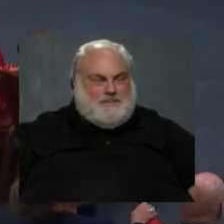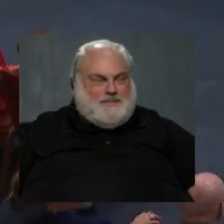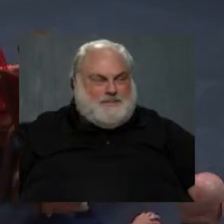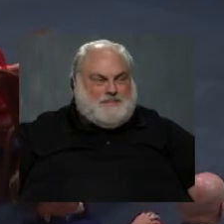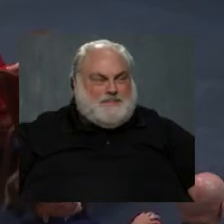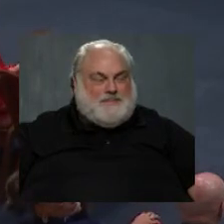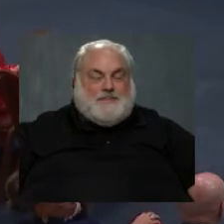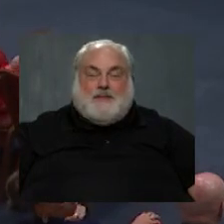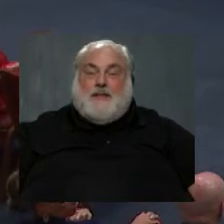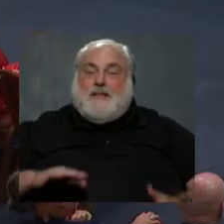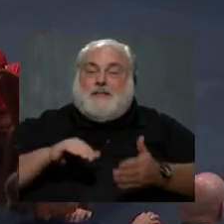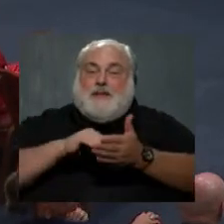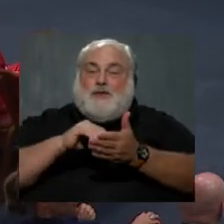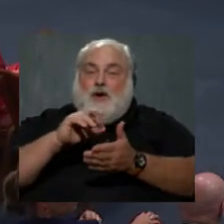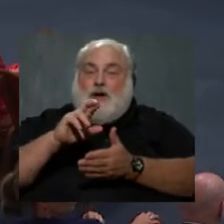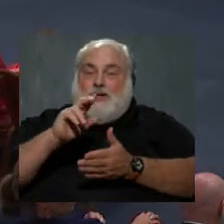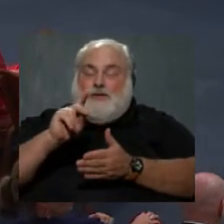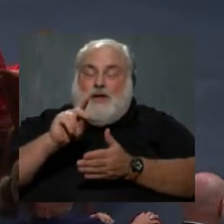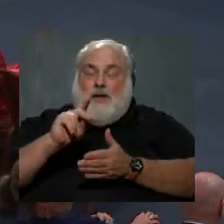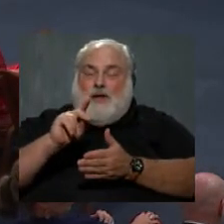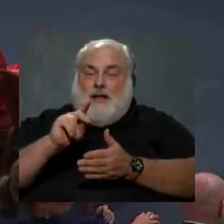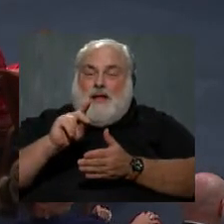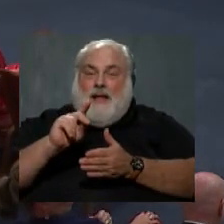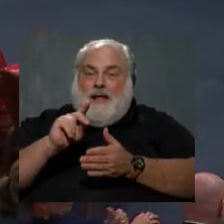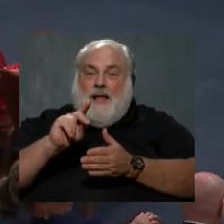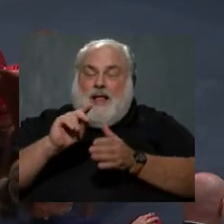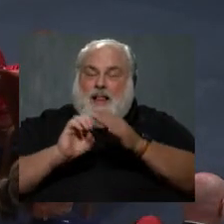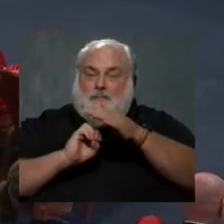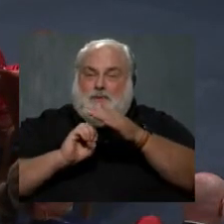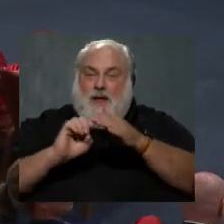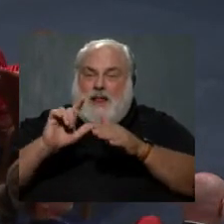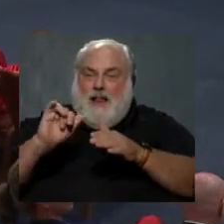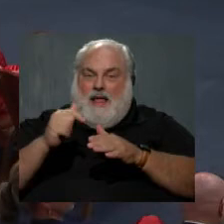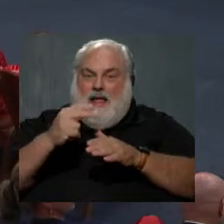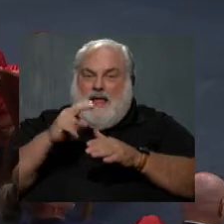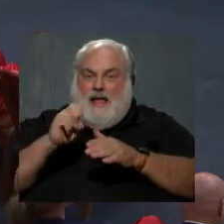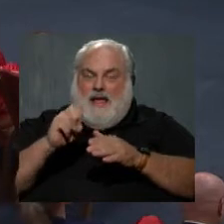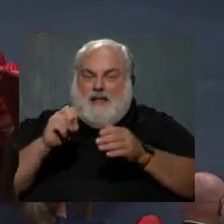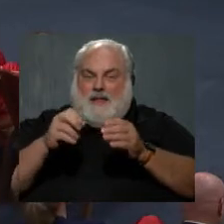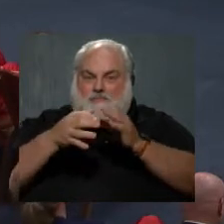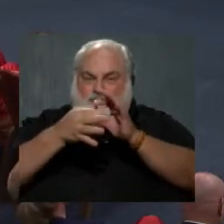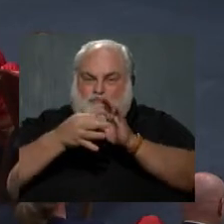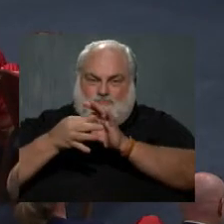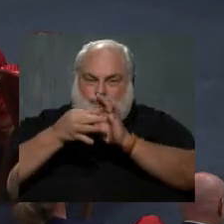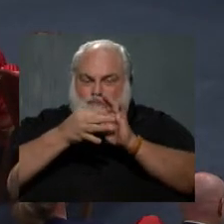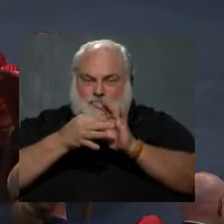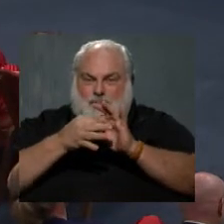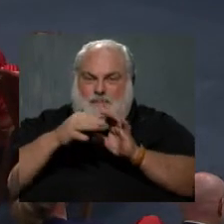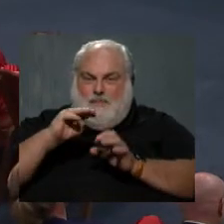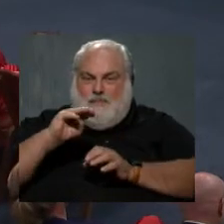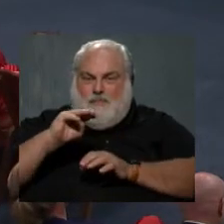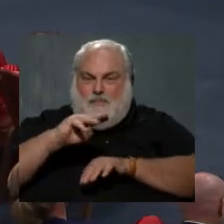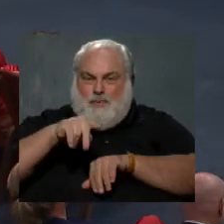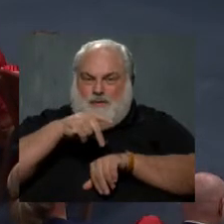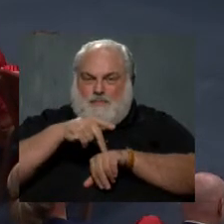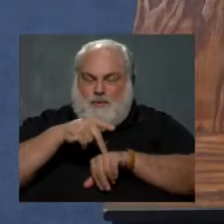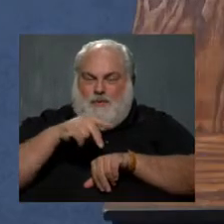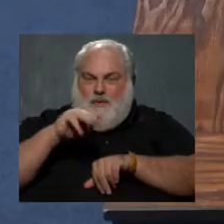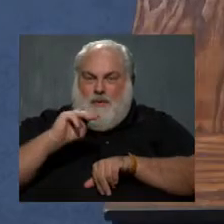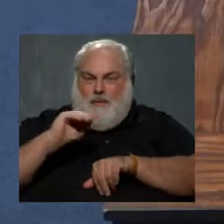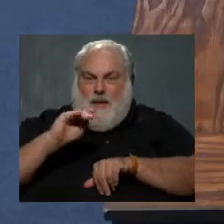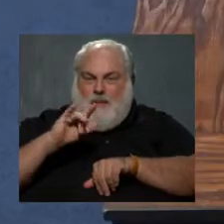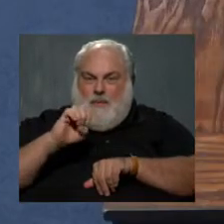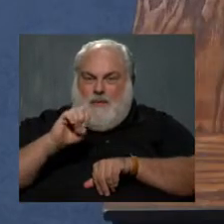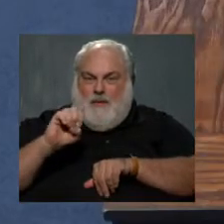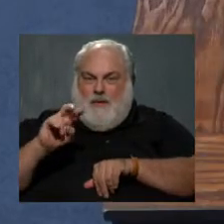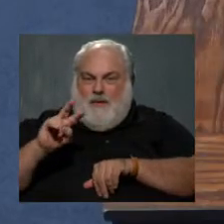The Central Arkansas Elementary School League is organized by Mr. Darian Smith, the principal of Maplevale Elementary. He